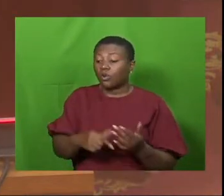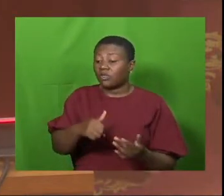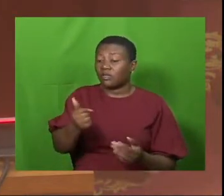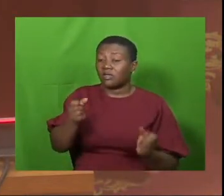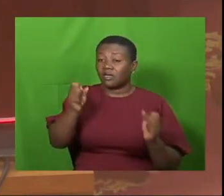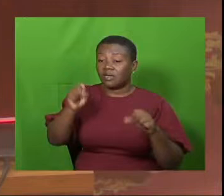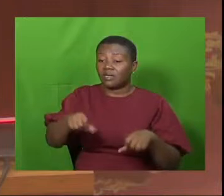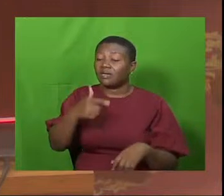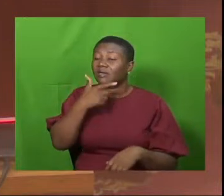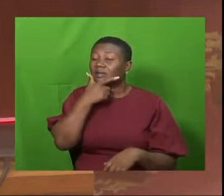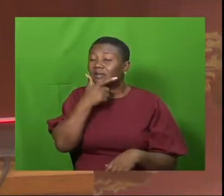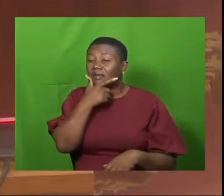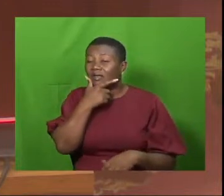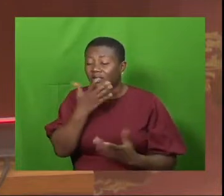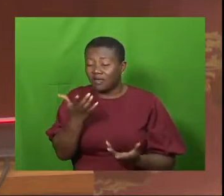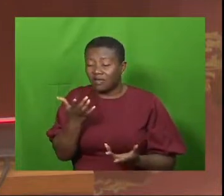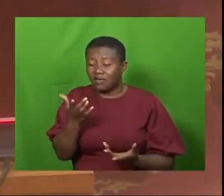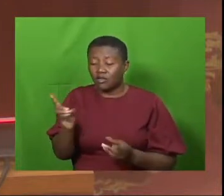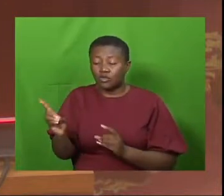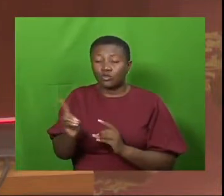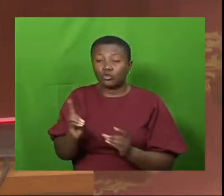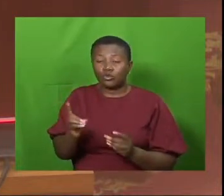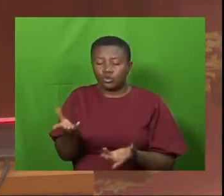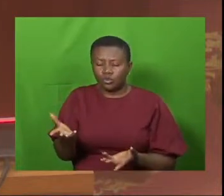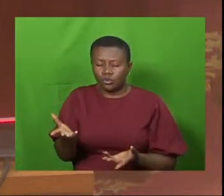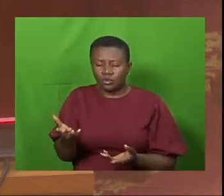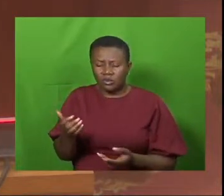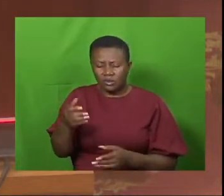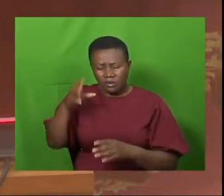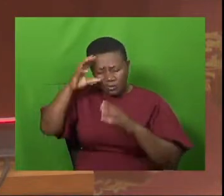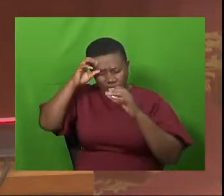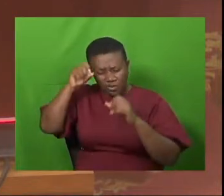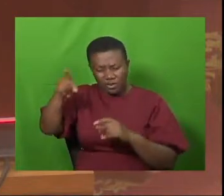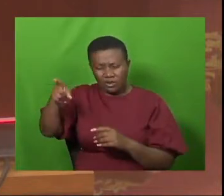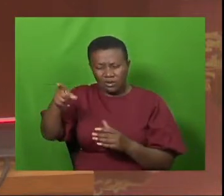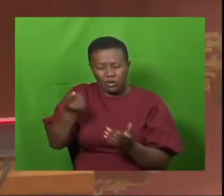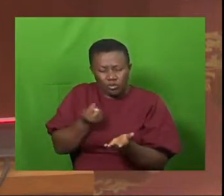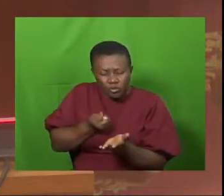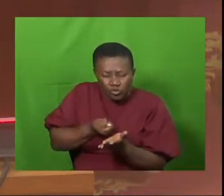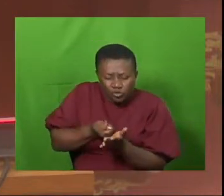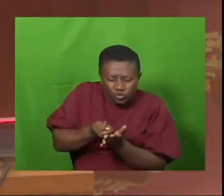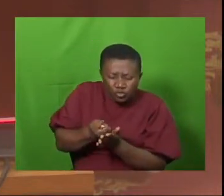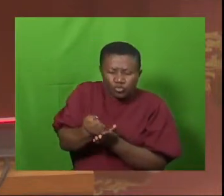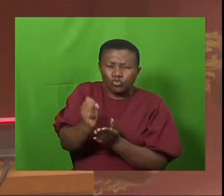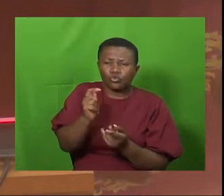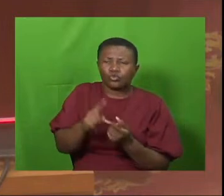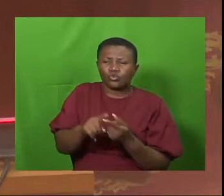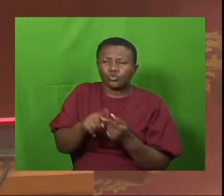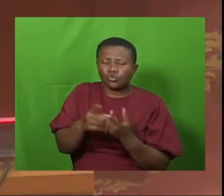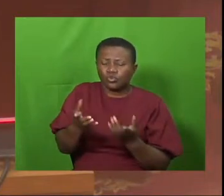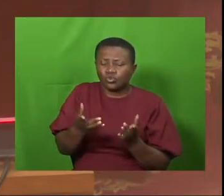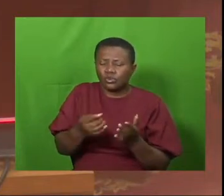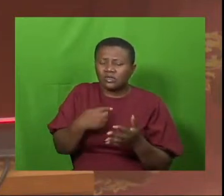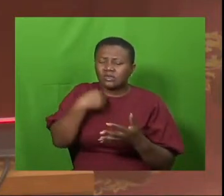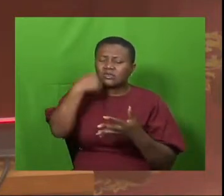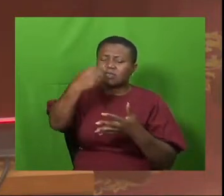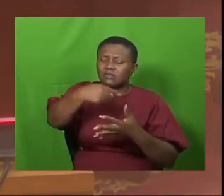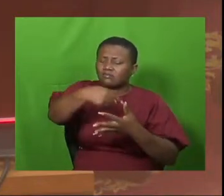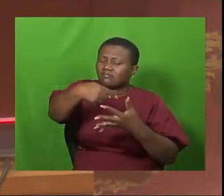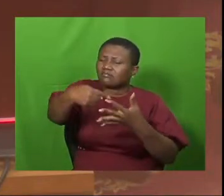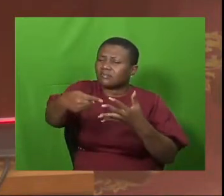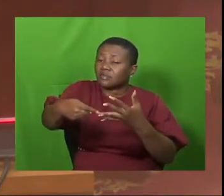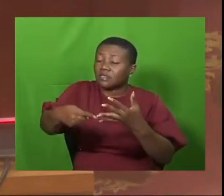be that honest? He was honest in outlining these issues because these are